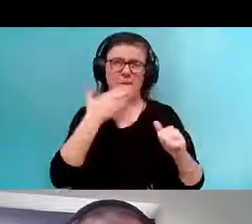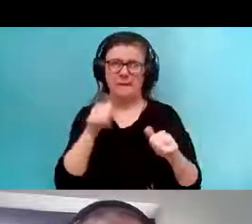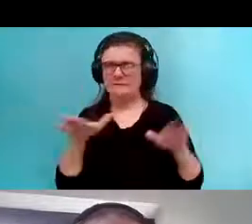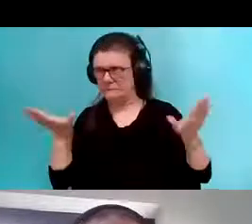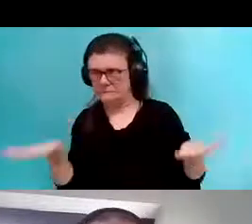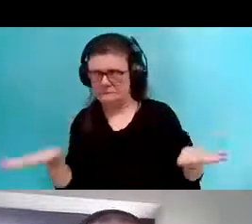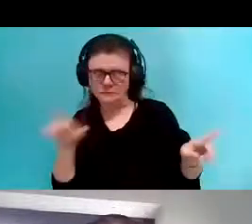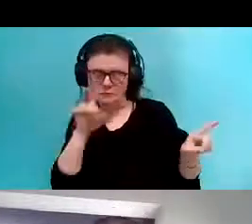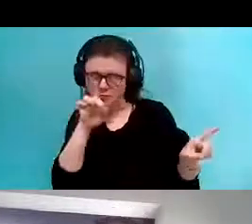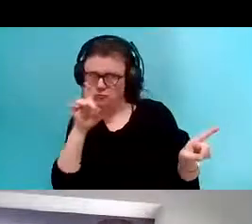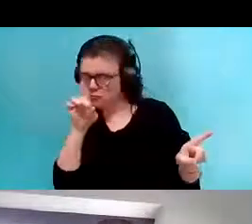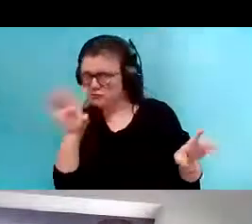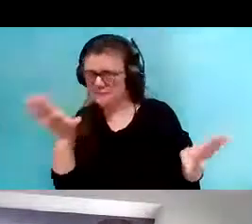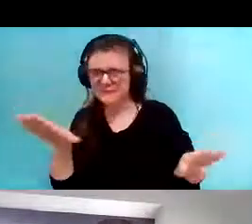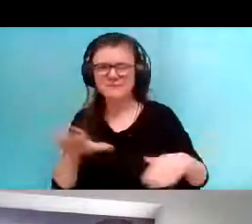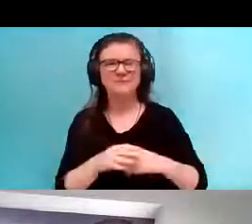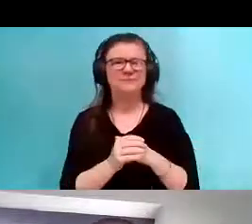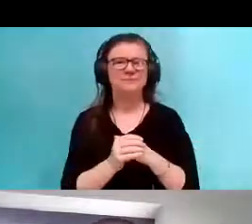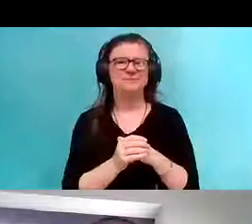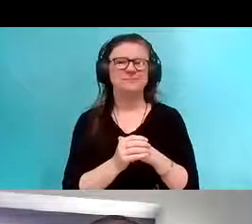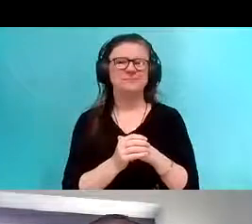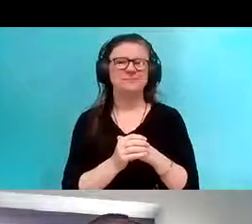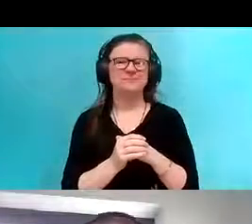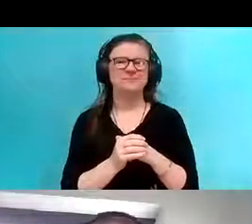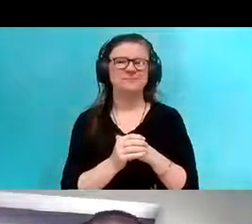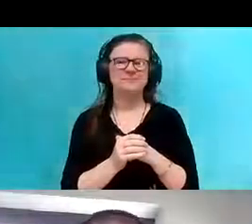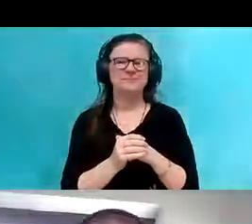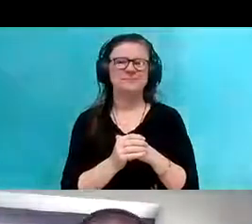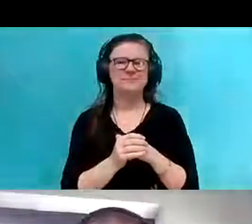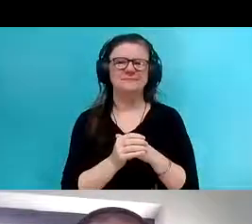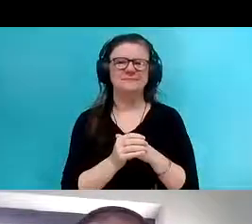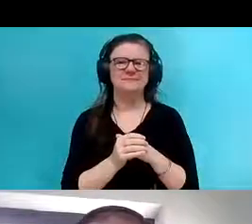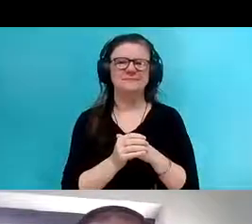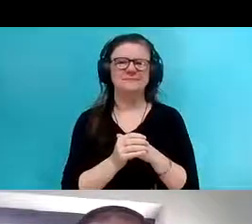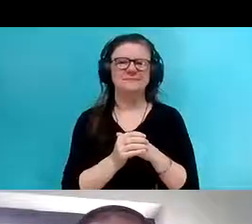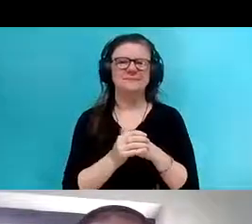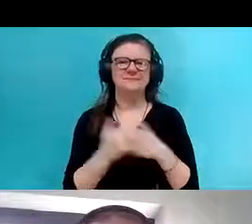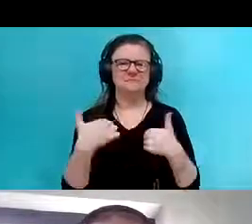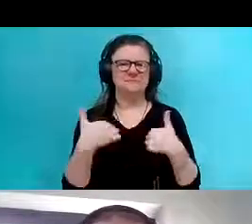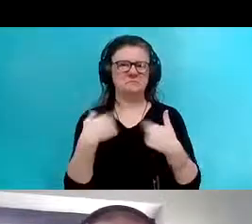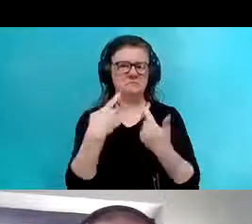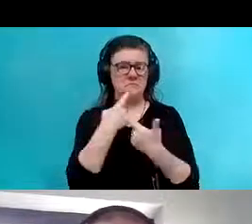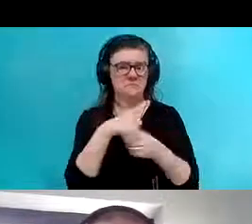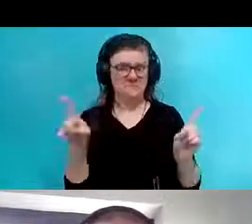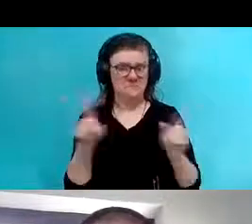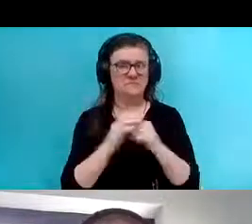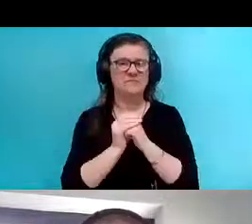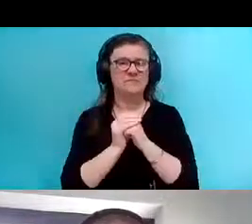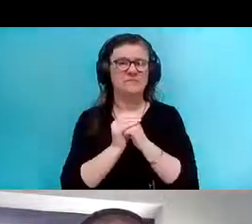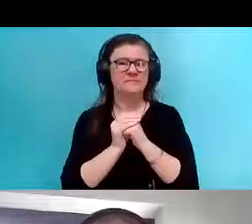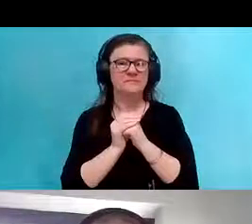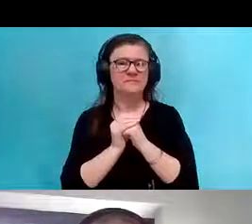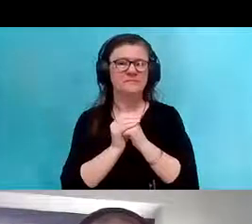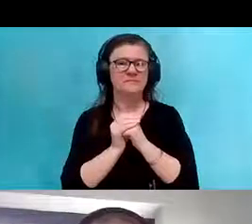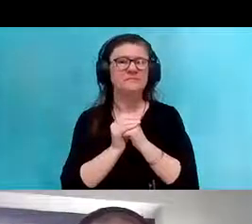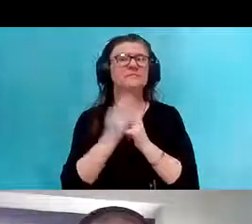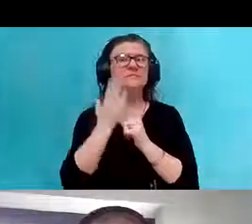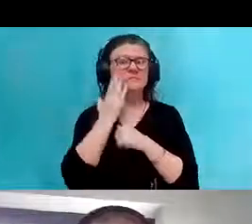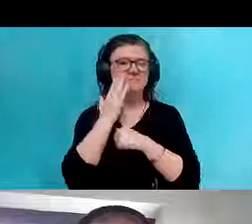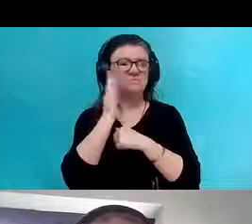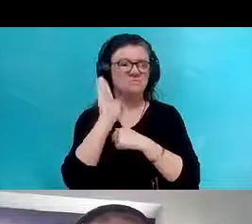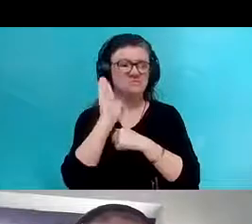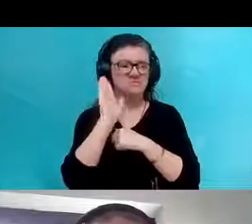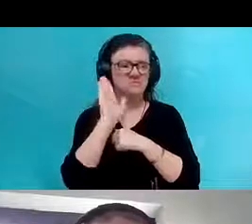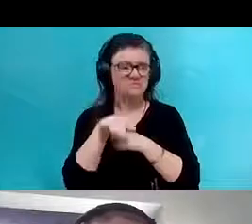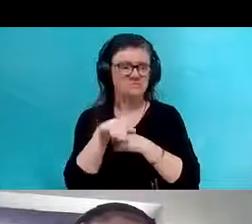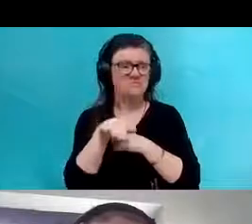minimum. Just a few words from me before we begin. I know that many of you will have been active